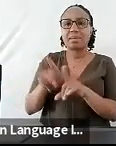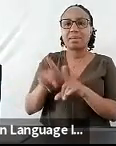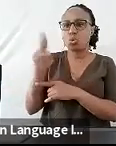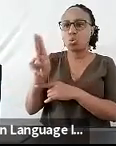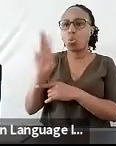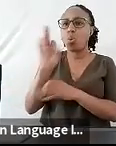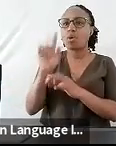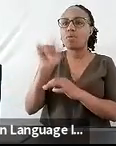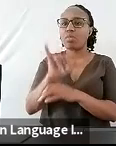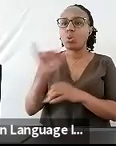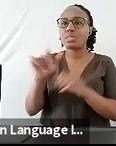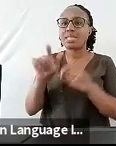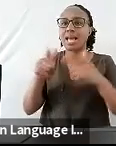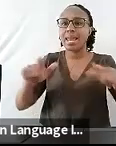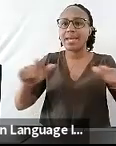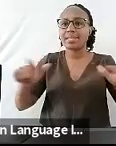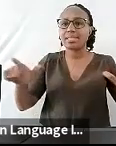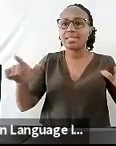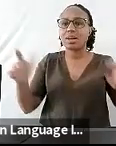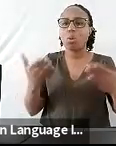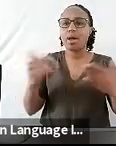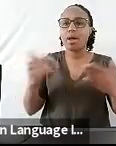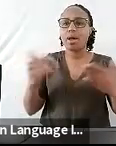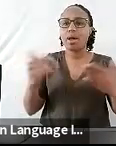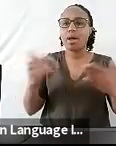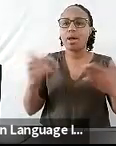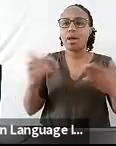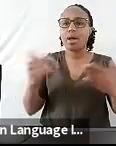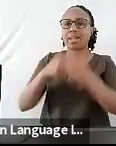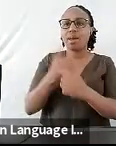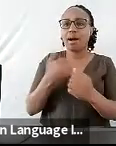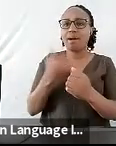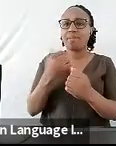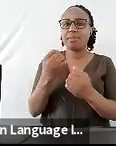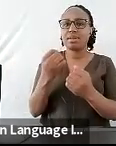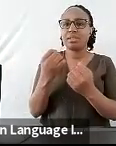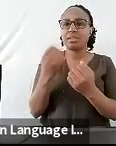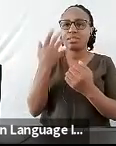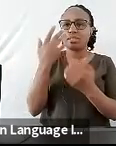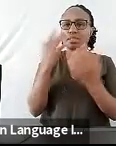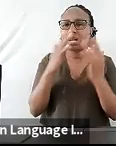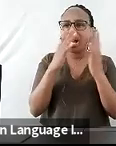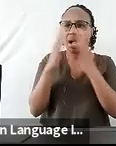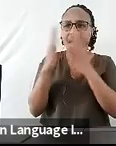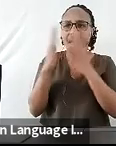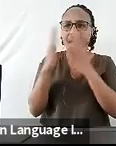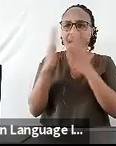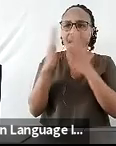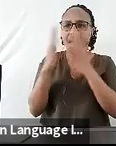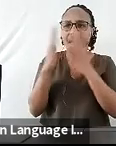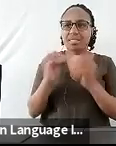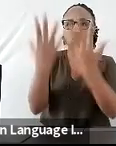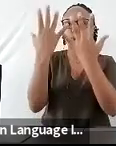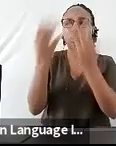a gas explosion and then it kills everything off and then life starts again. But it is one of the